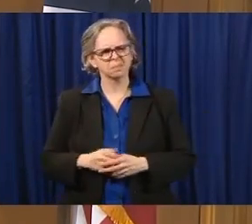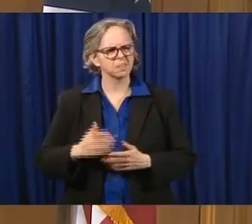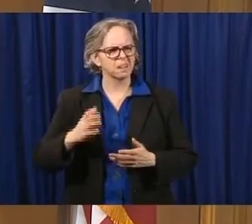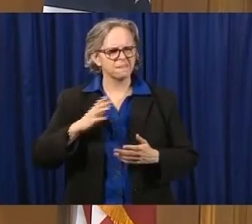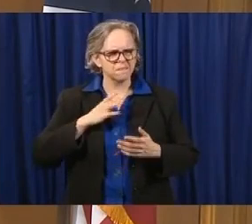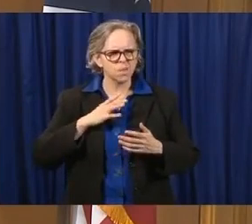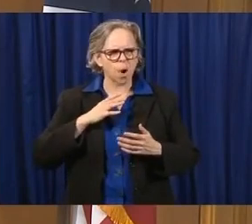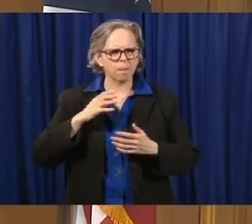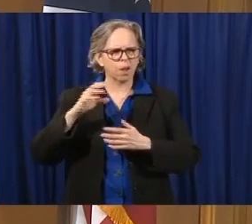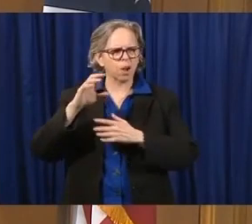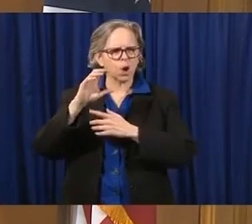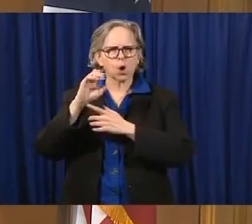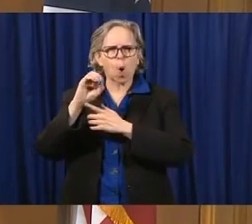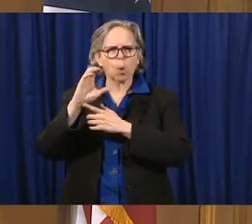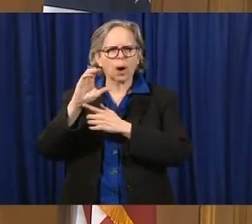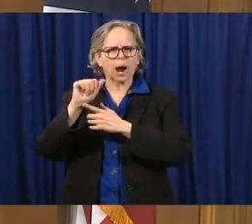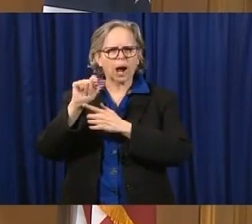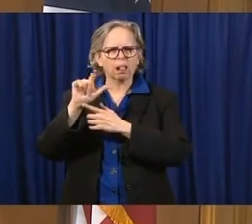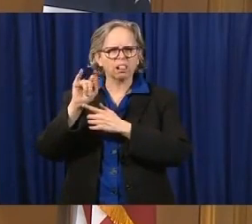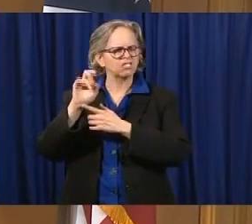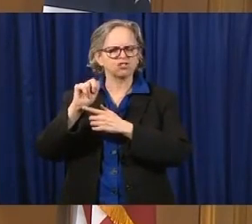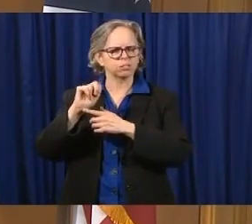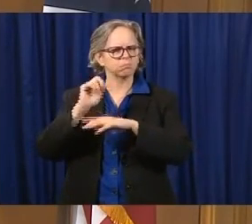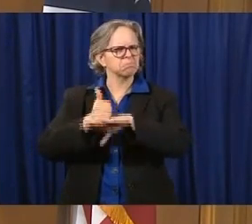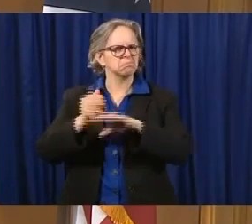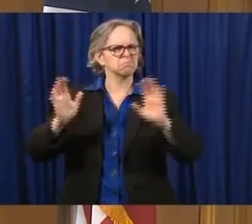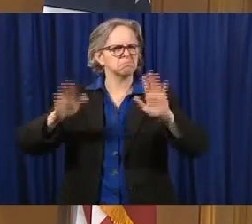coalition. But, you know,